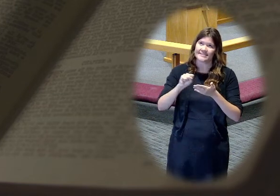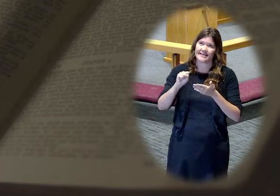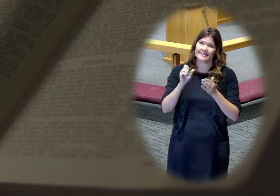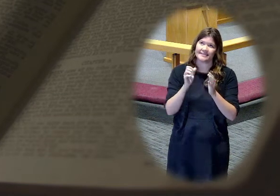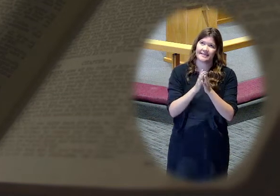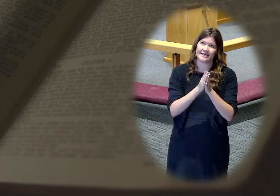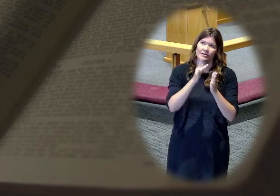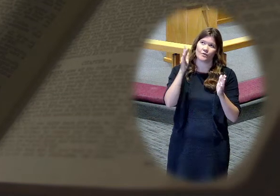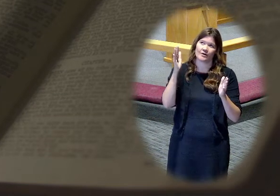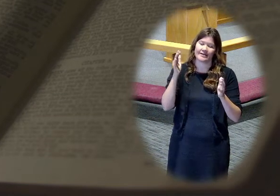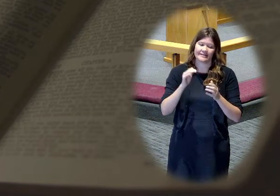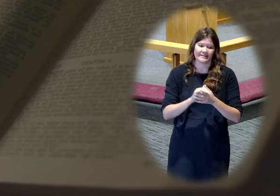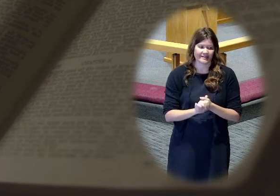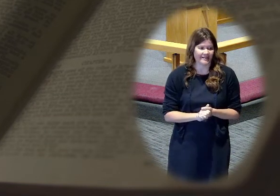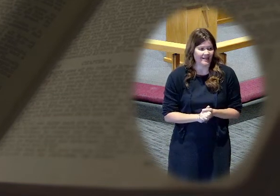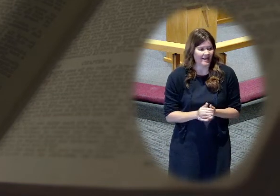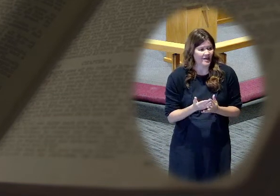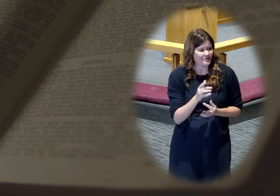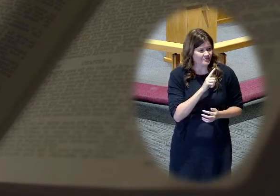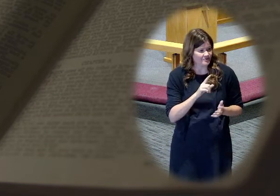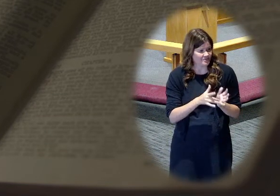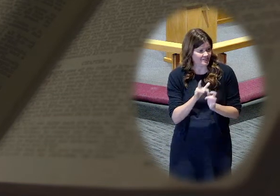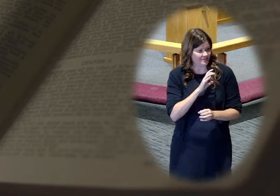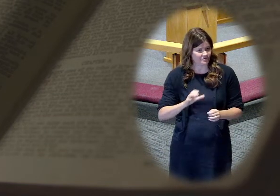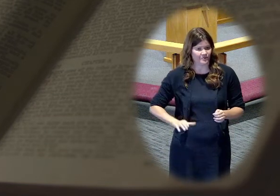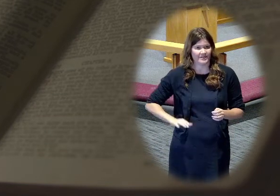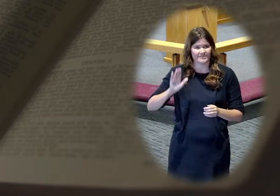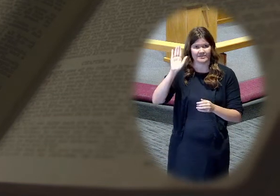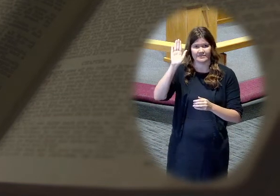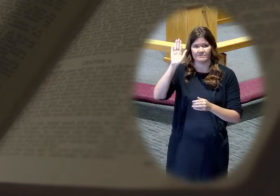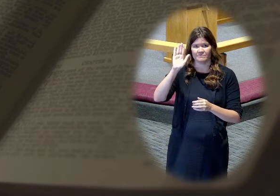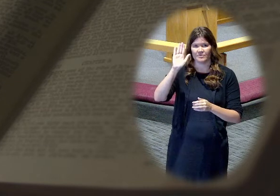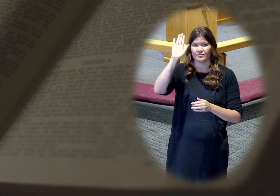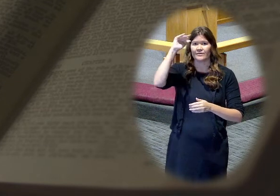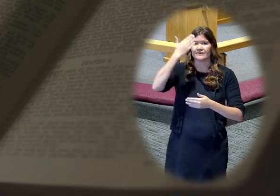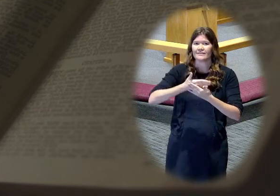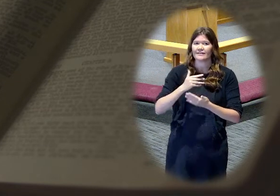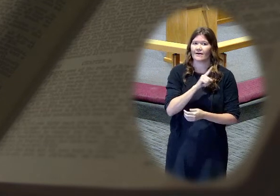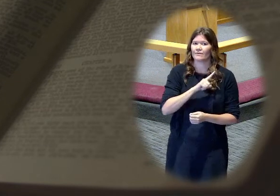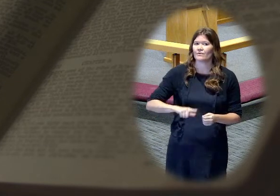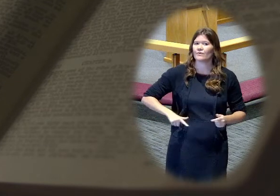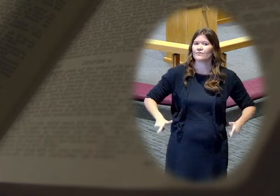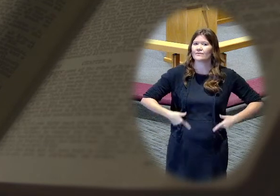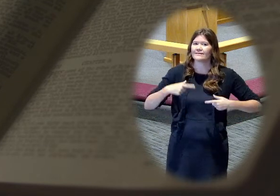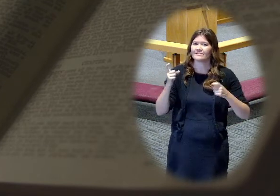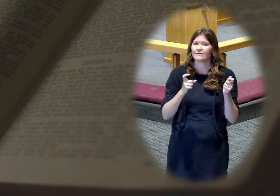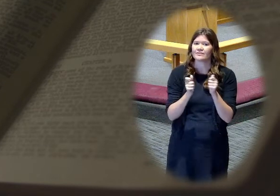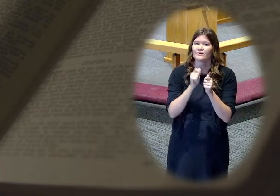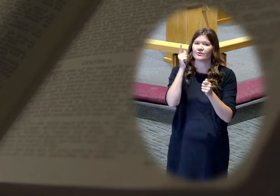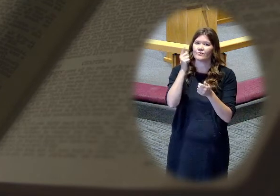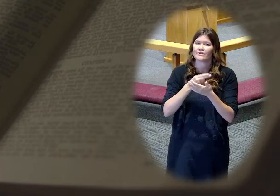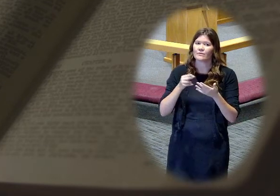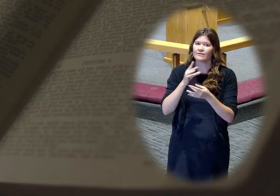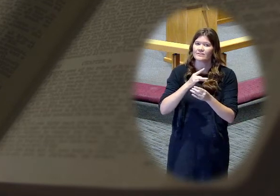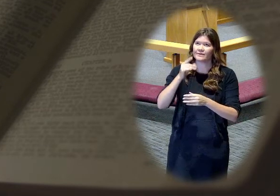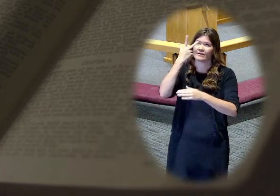Christ, your Son, our Lord, who lives and reigns with you and the Holy Spirit, one God, now and